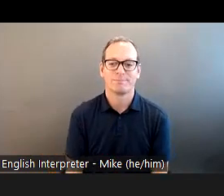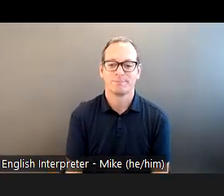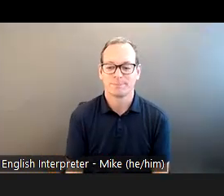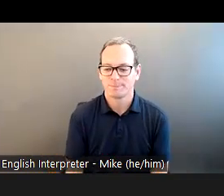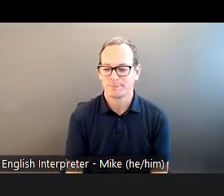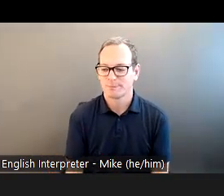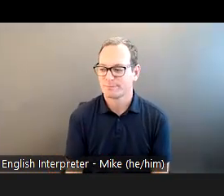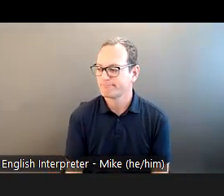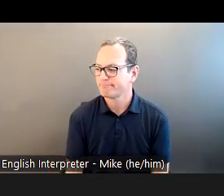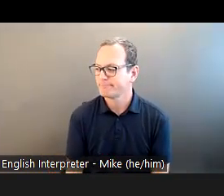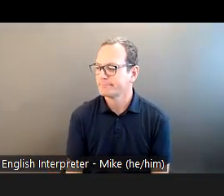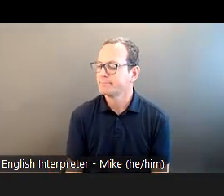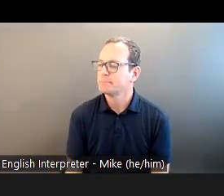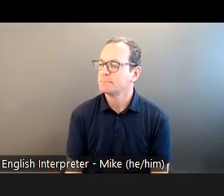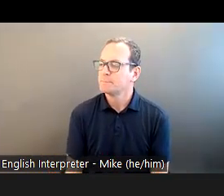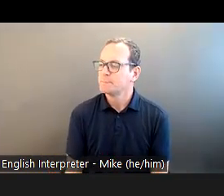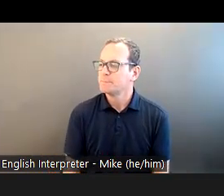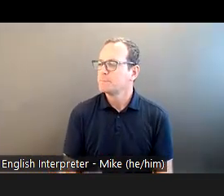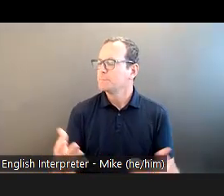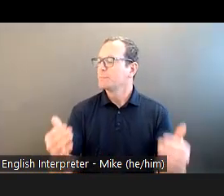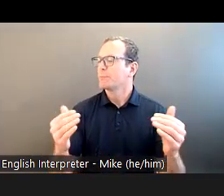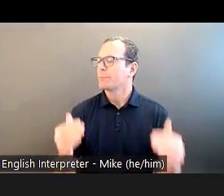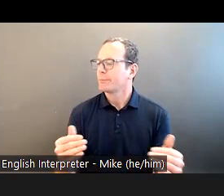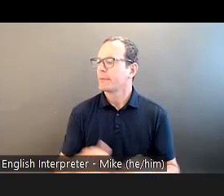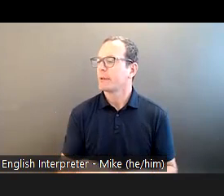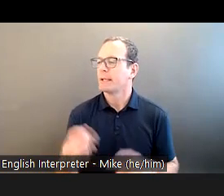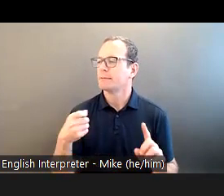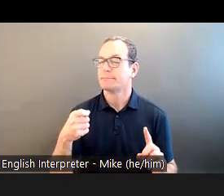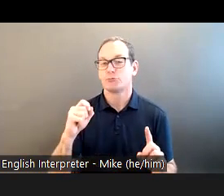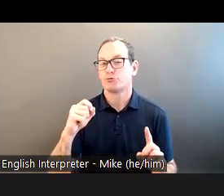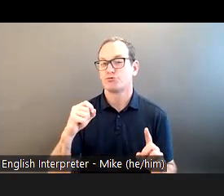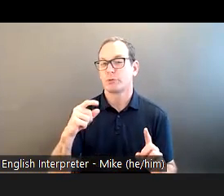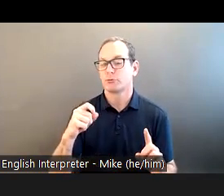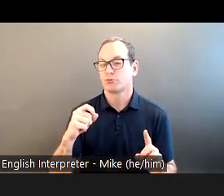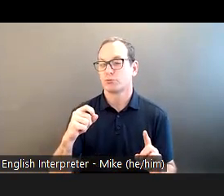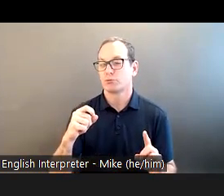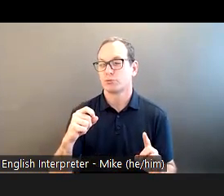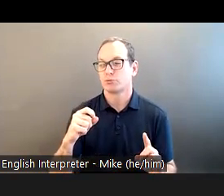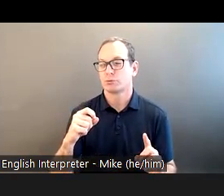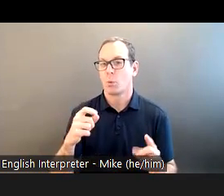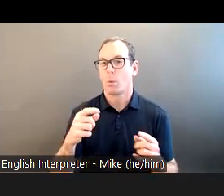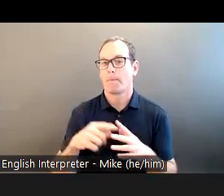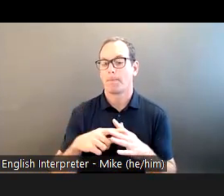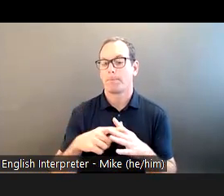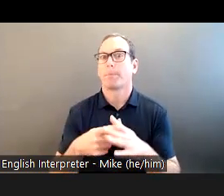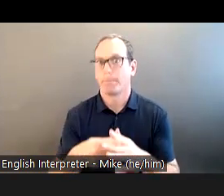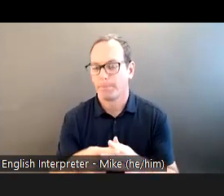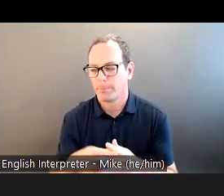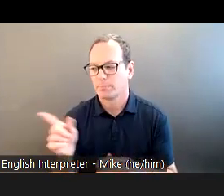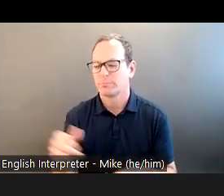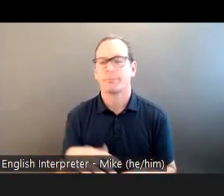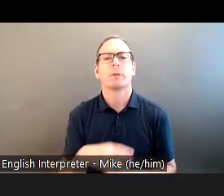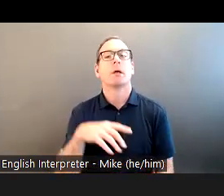So a triggering clause. So important to keep in mind that your power of attorney for personal care specifically